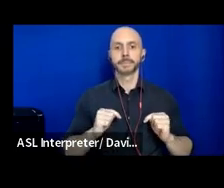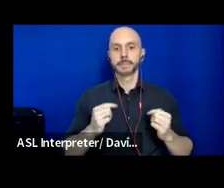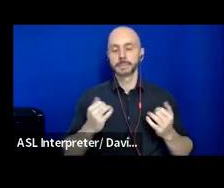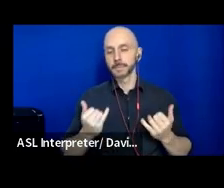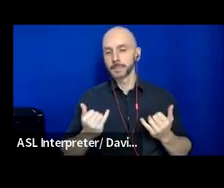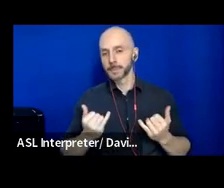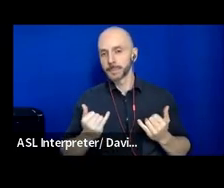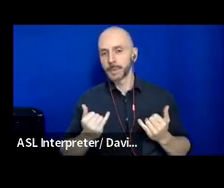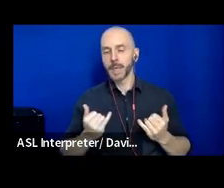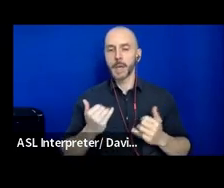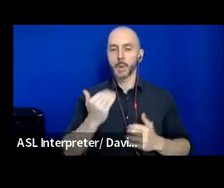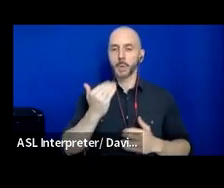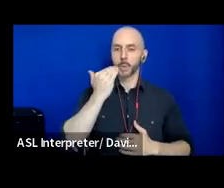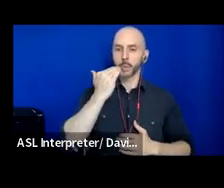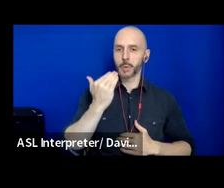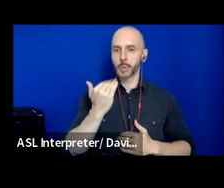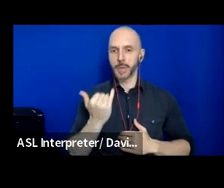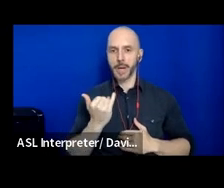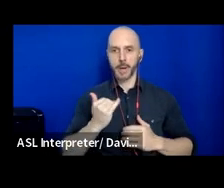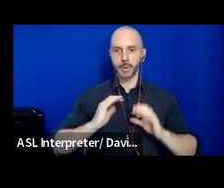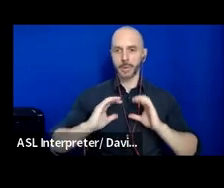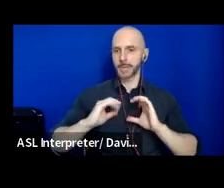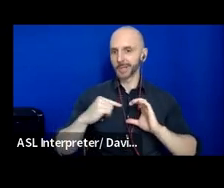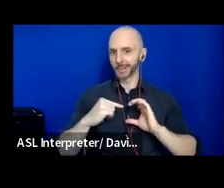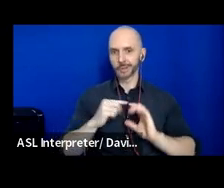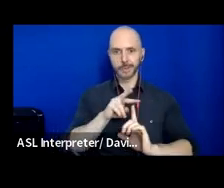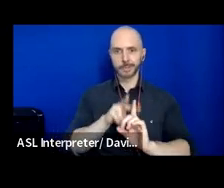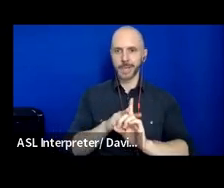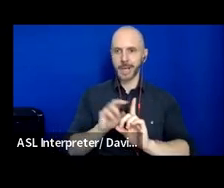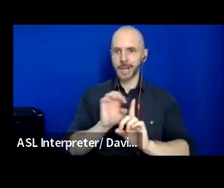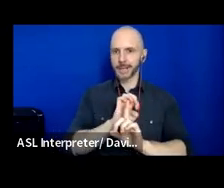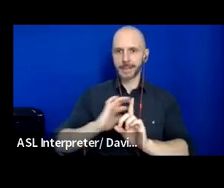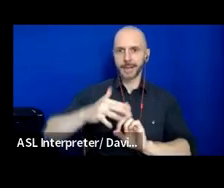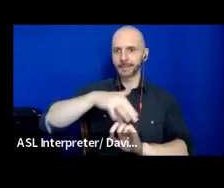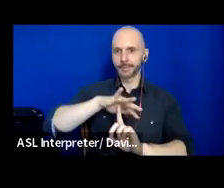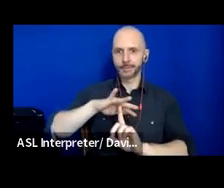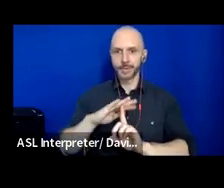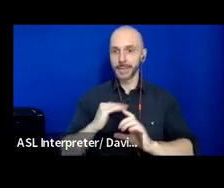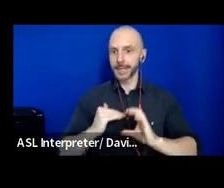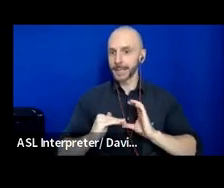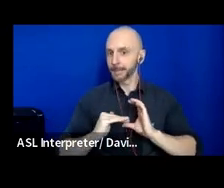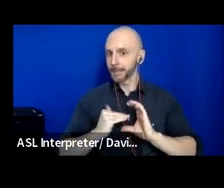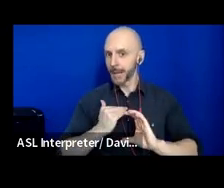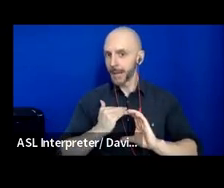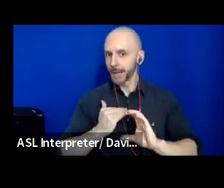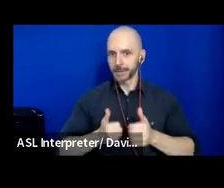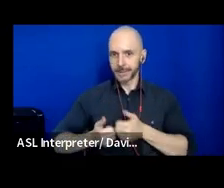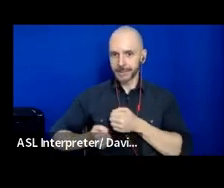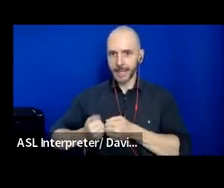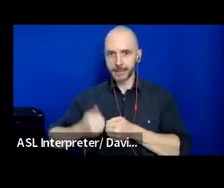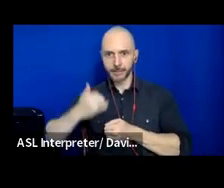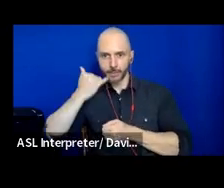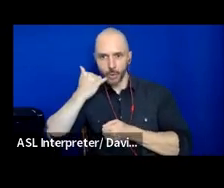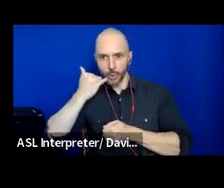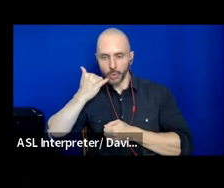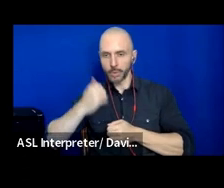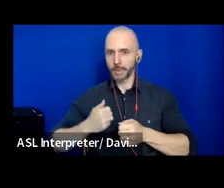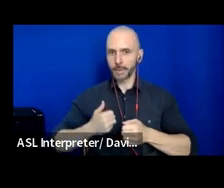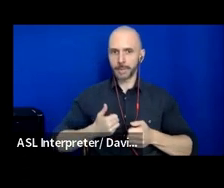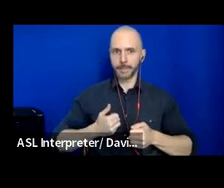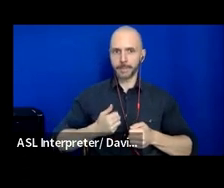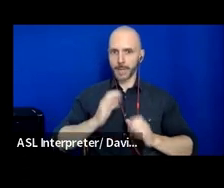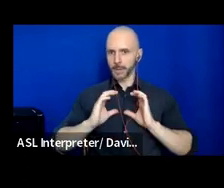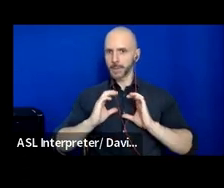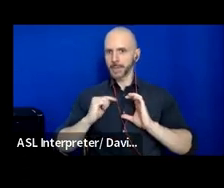know, email, text, virtual experiences of how we do some of these pieces. And so it is about just